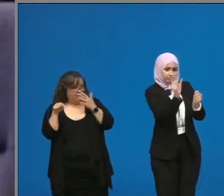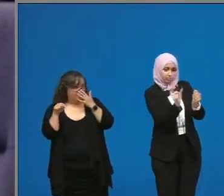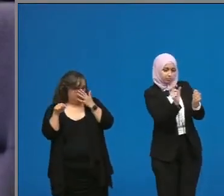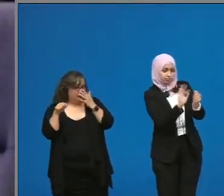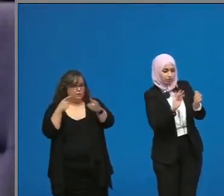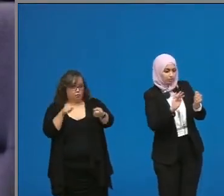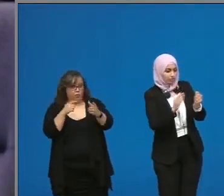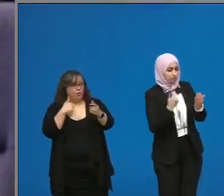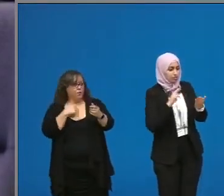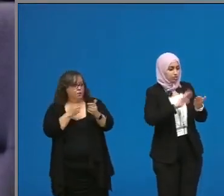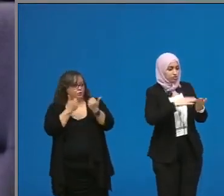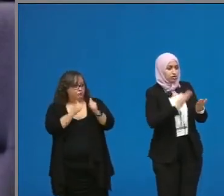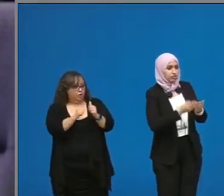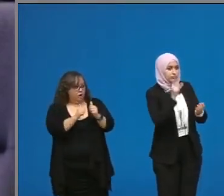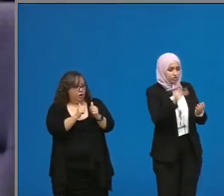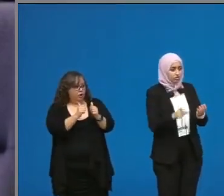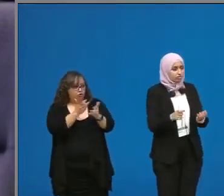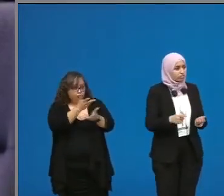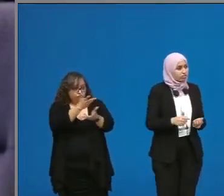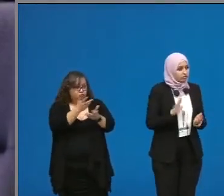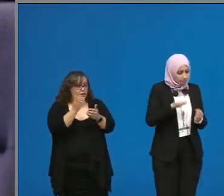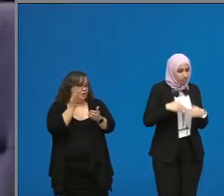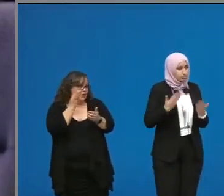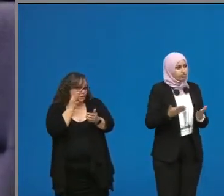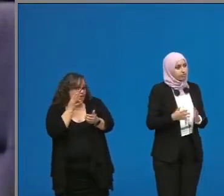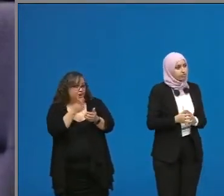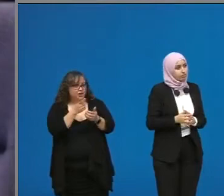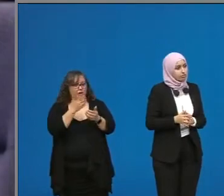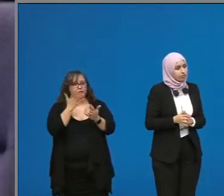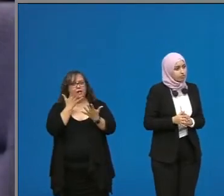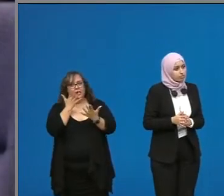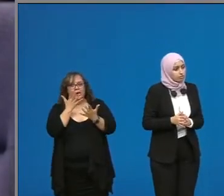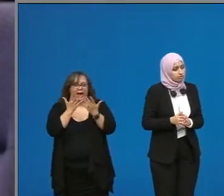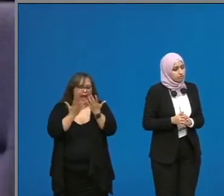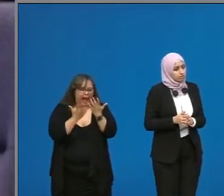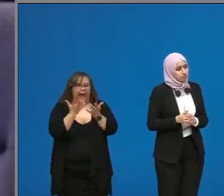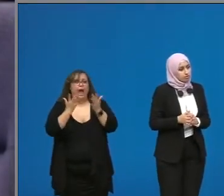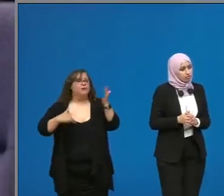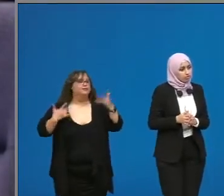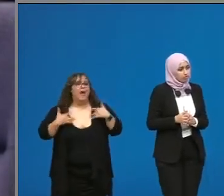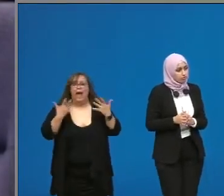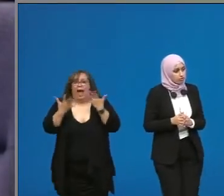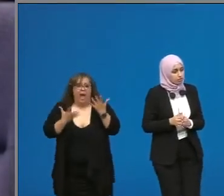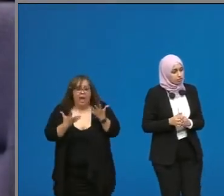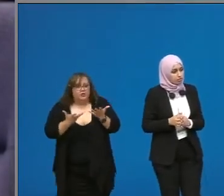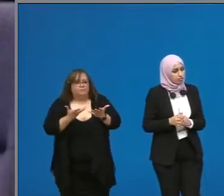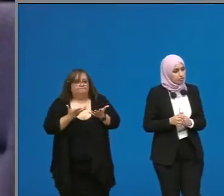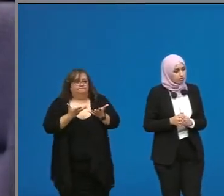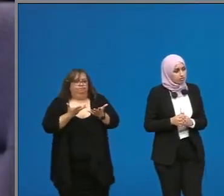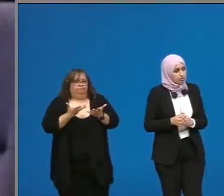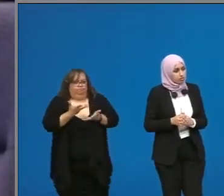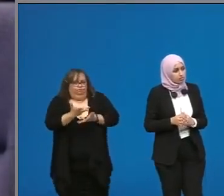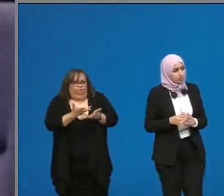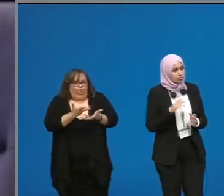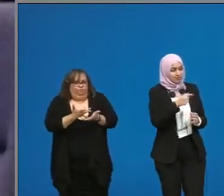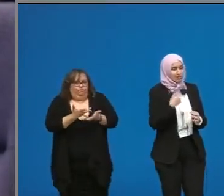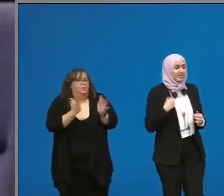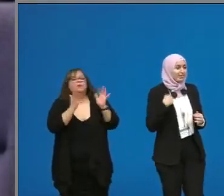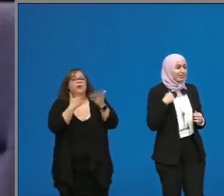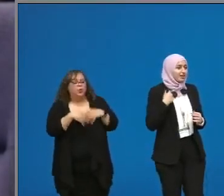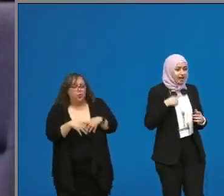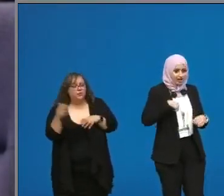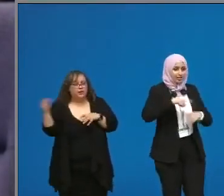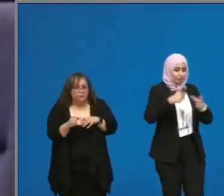Humbert, yeah. Exactly, and I felt embarrassed because I didn't know how to talk. I was trying sign language, but in my own sign language, so it didn't really work out much. But